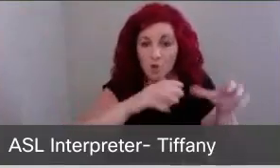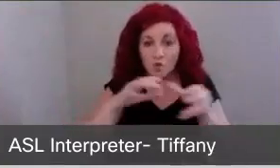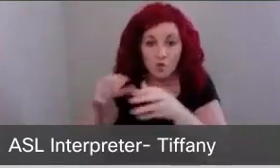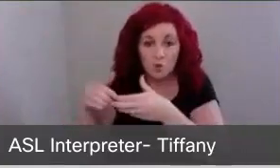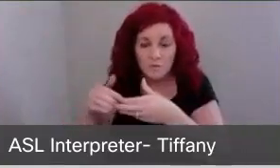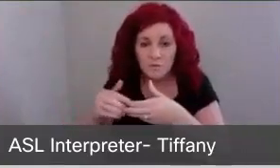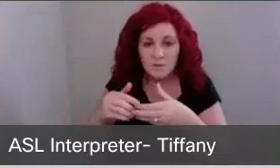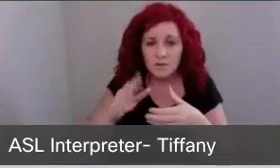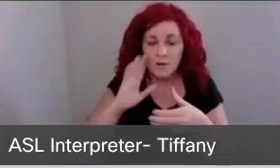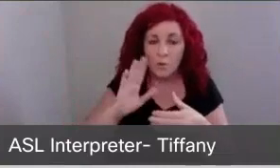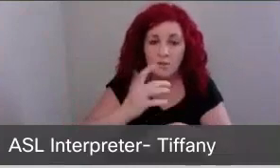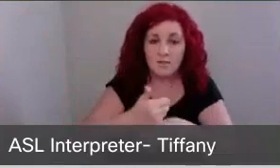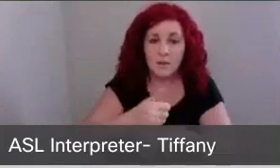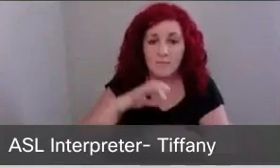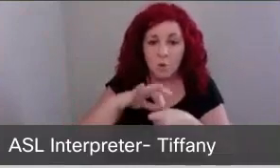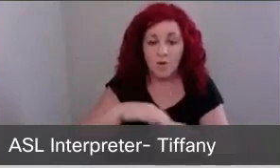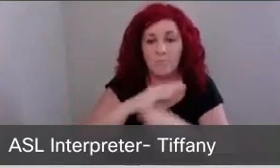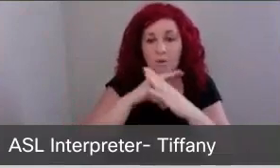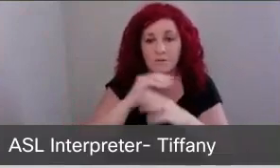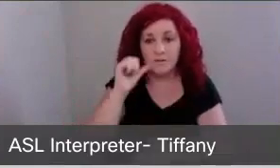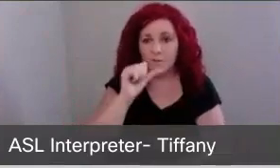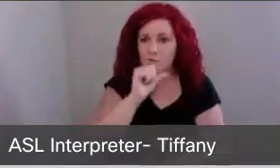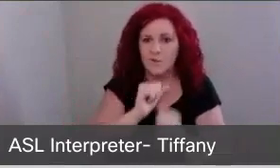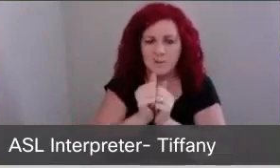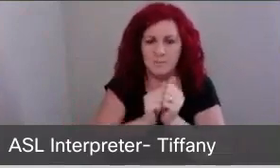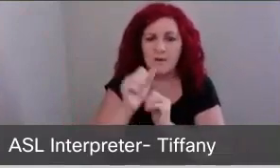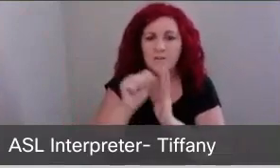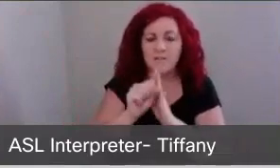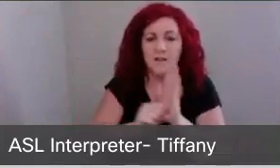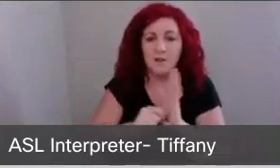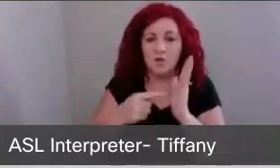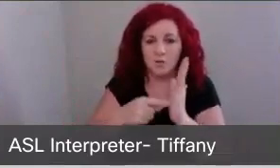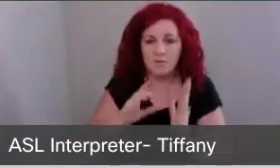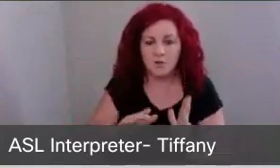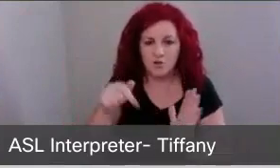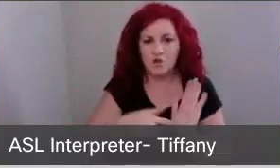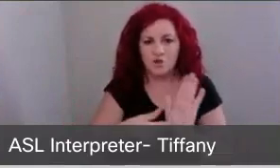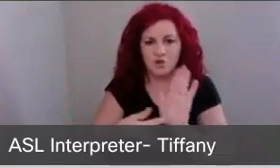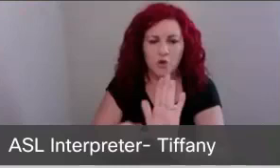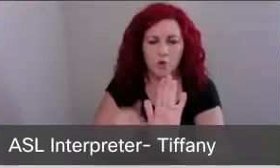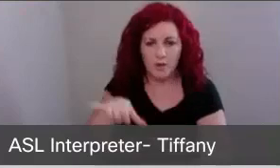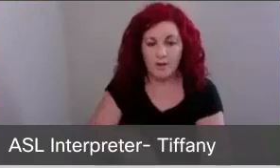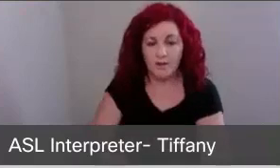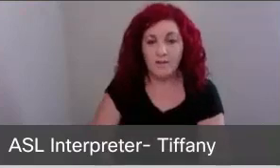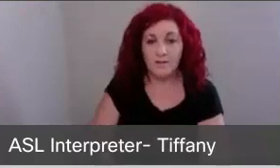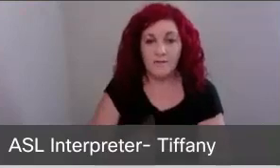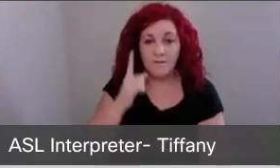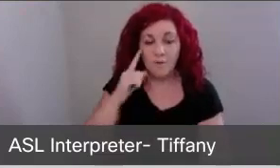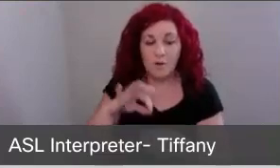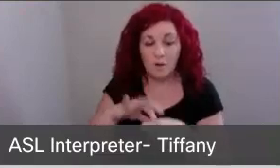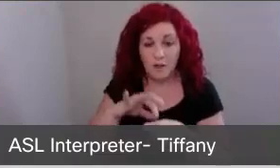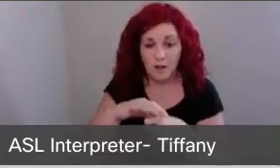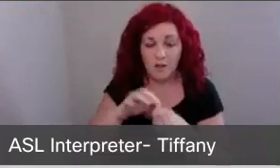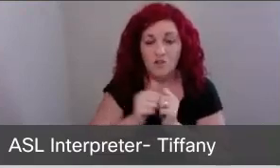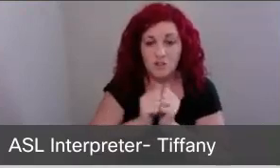create voting blocks. Arizona is a competitive state, and its representatives should reflect that. In elections, there should be a